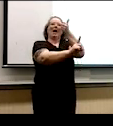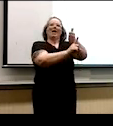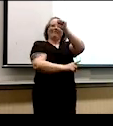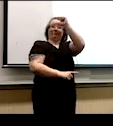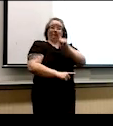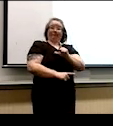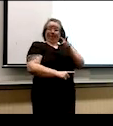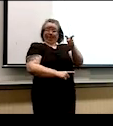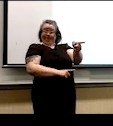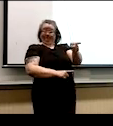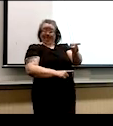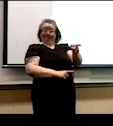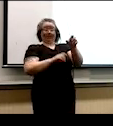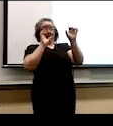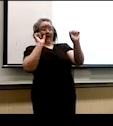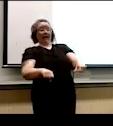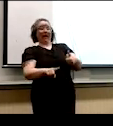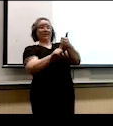gonna